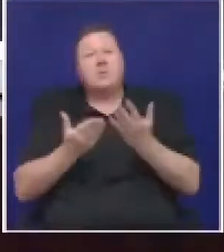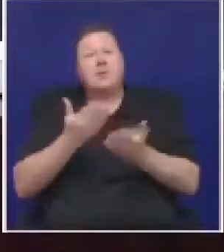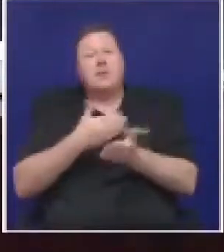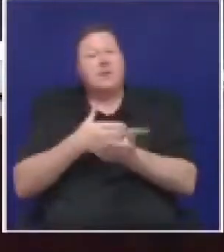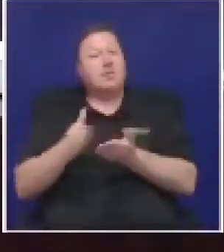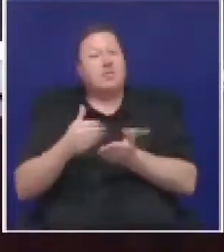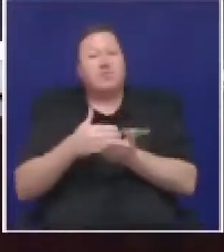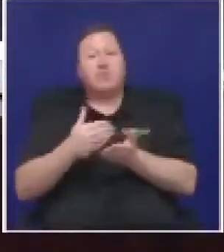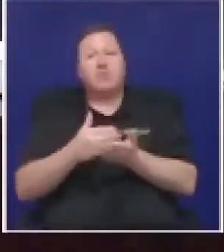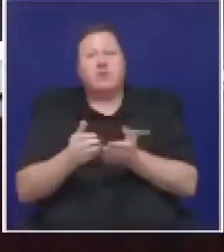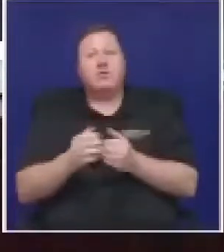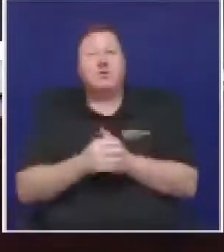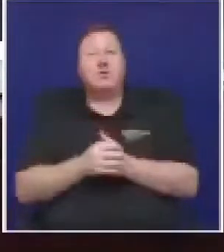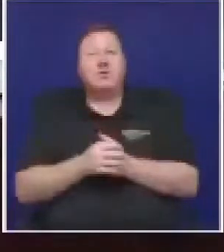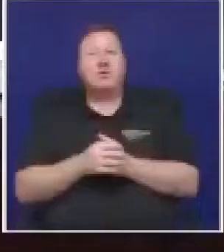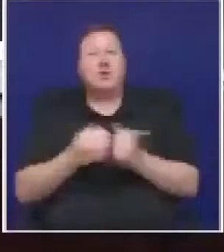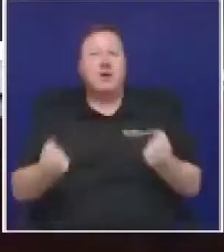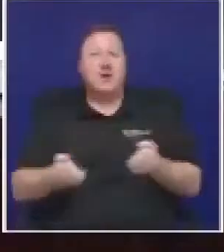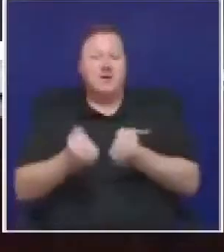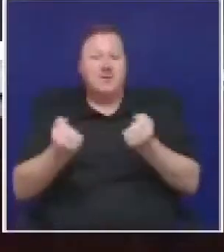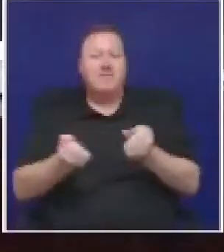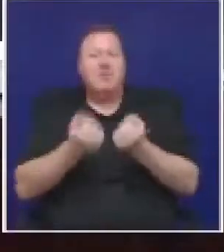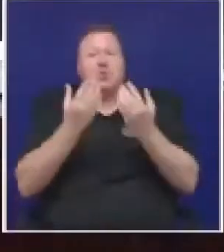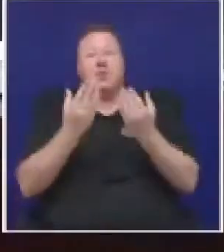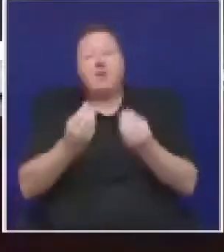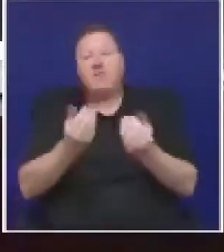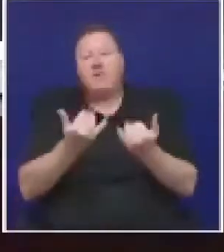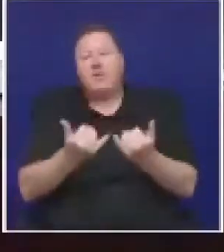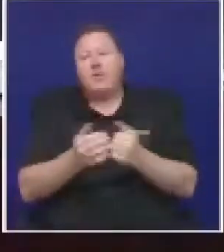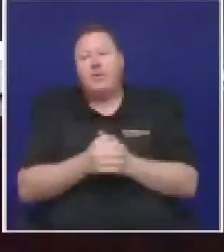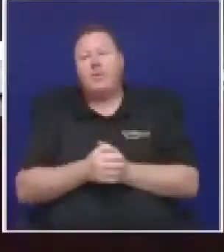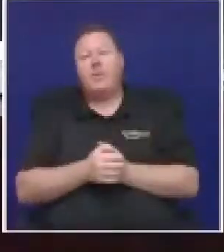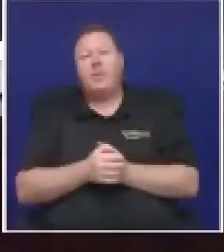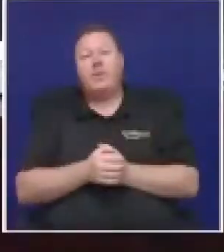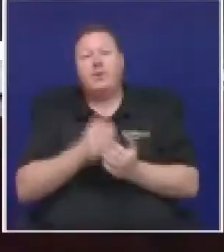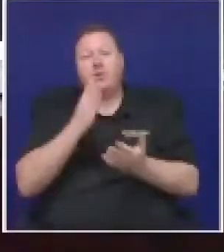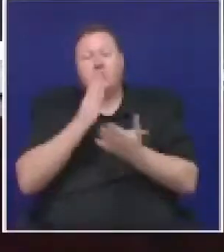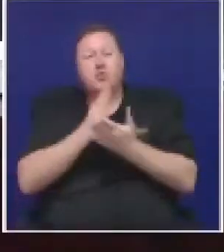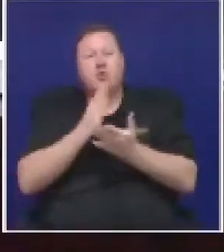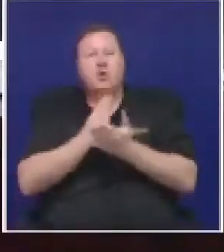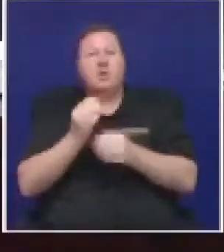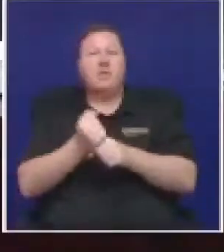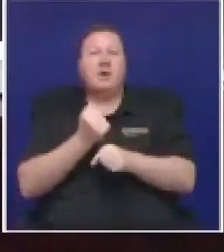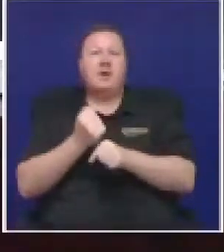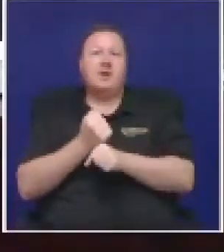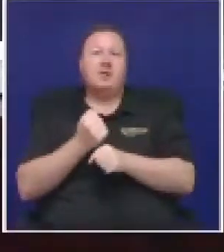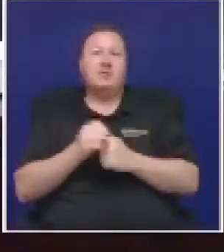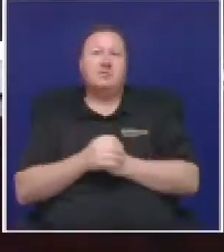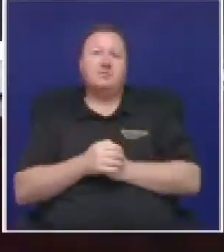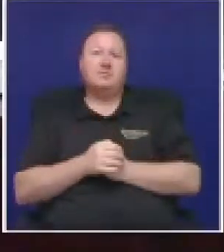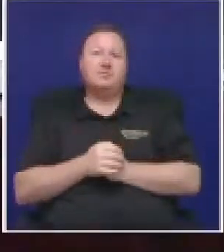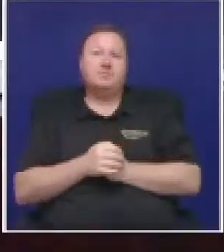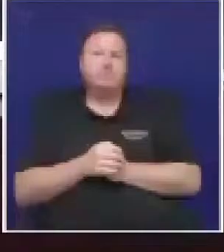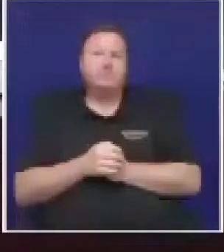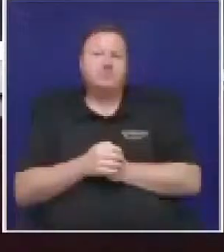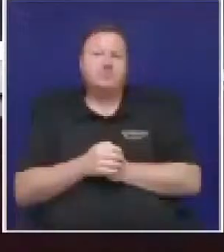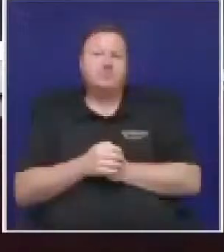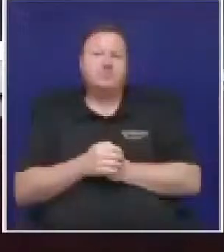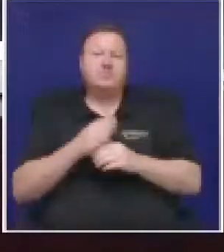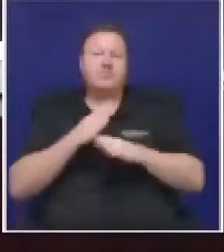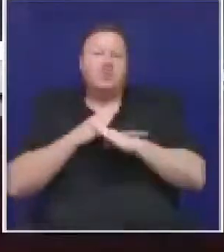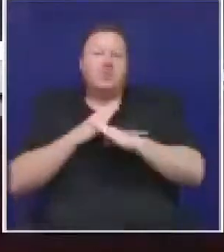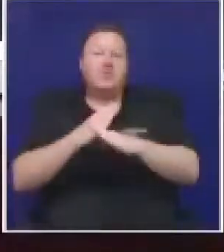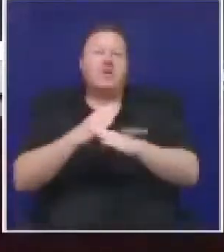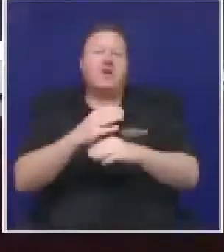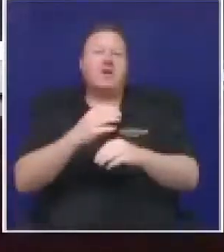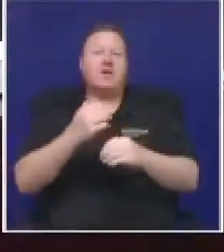but I think with the efforts we have now, we are going to make sure that we prevent